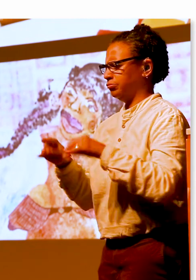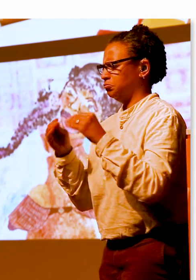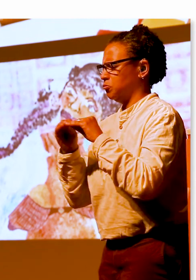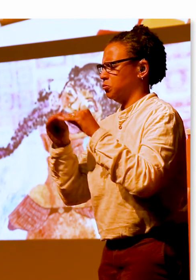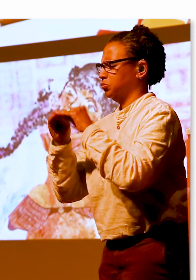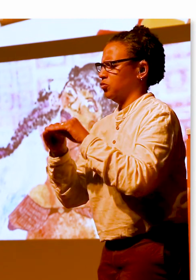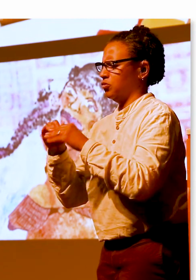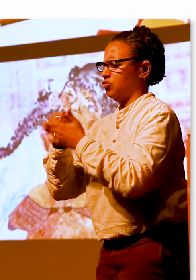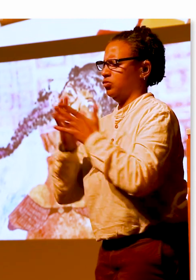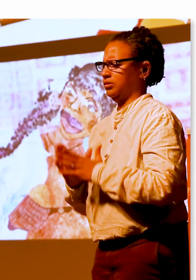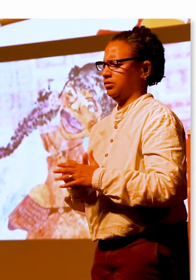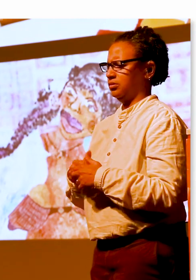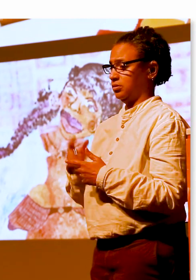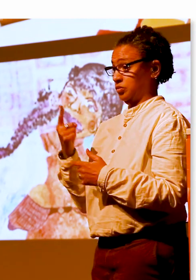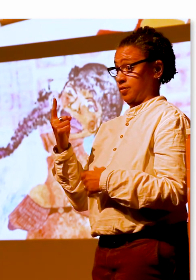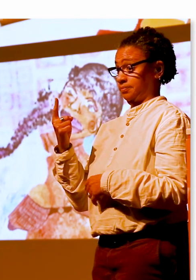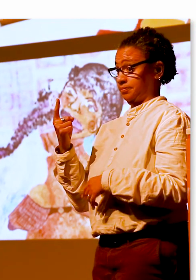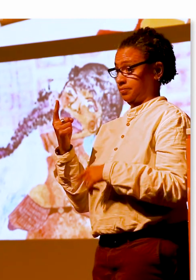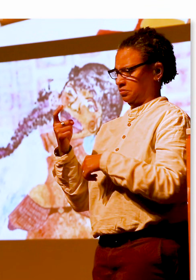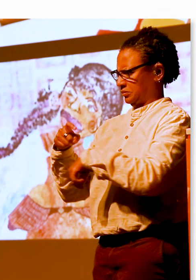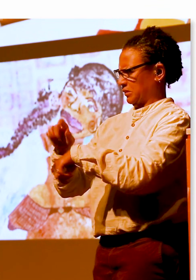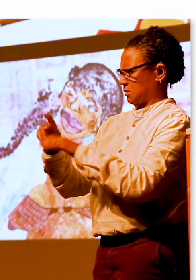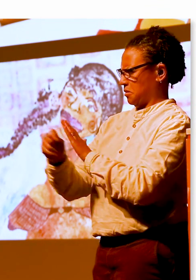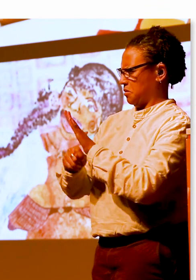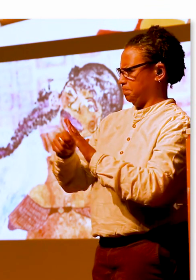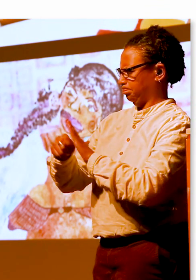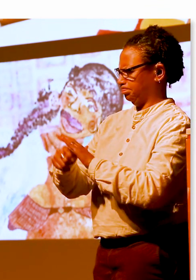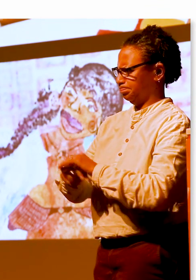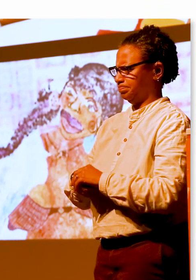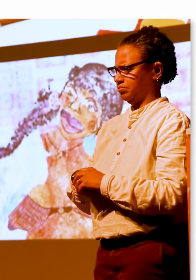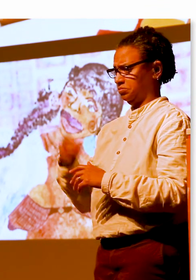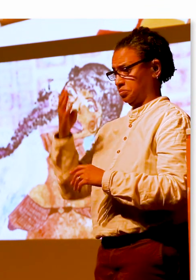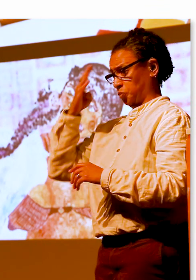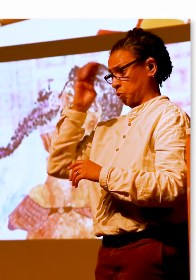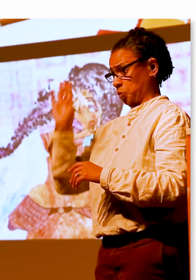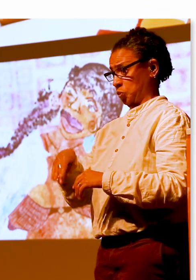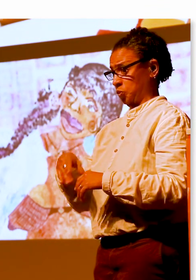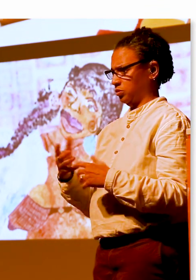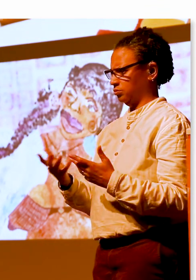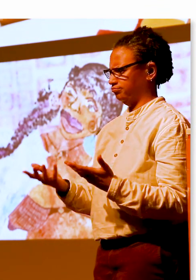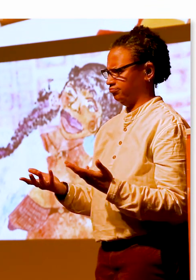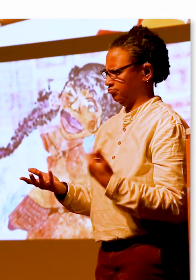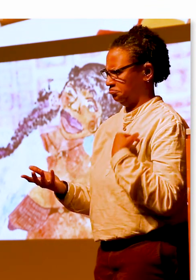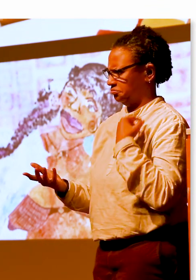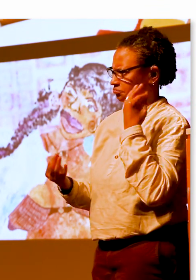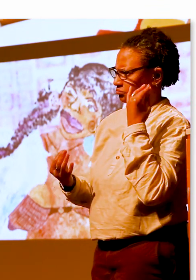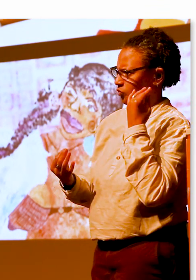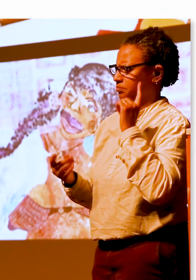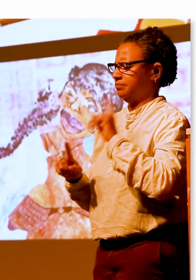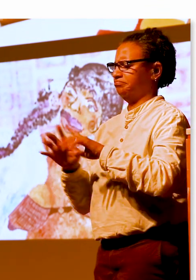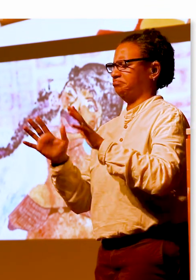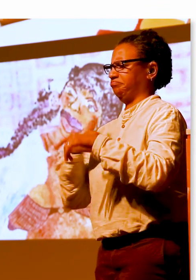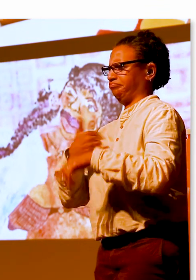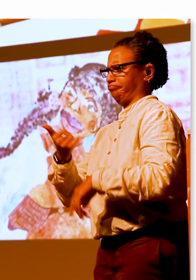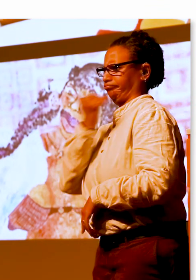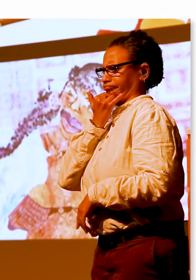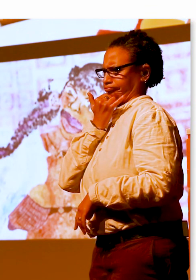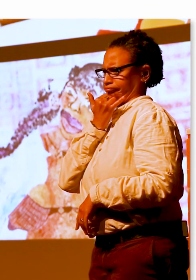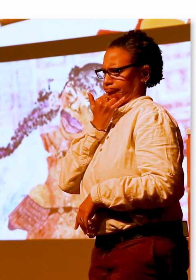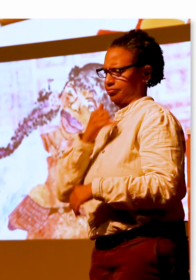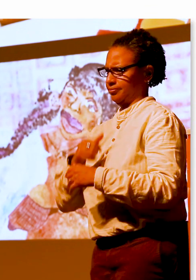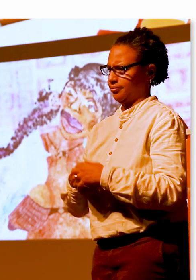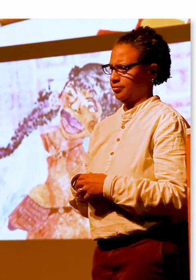one of the things that at that time I knew to be true, which is so untrue, was that there was perhaps no art